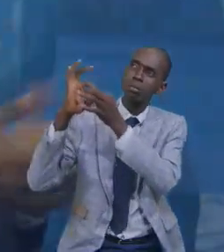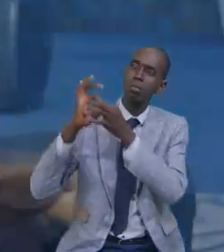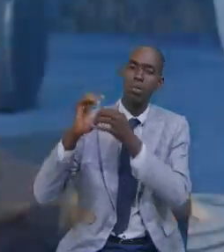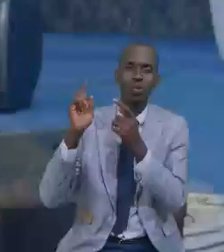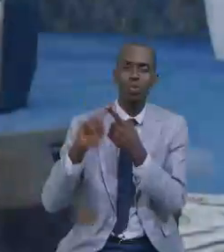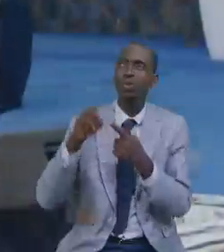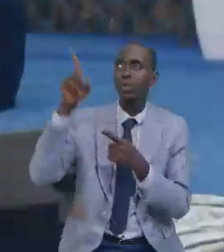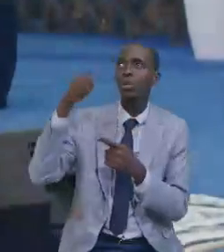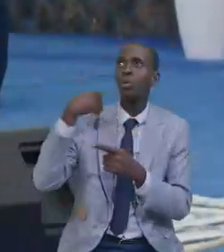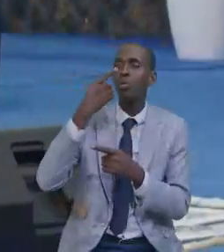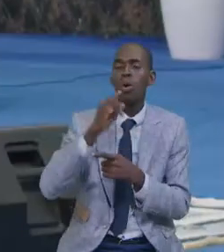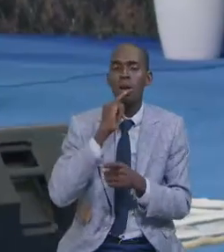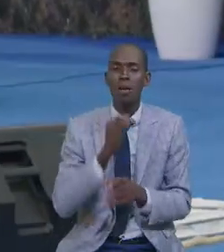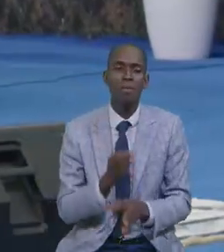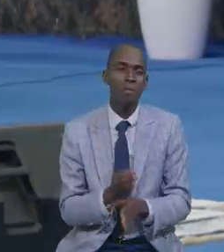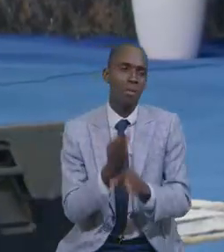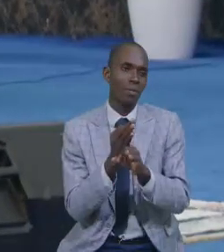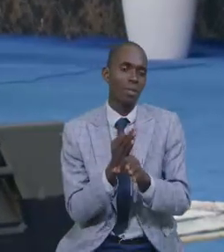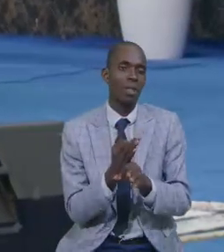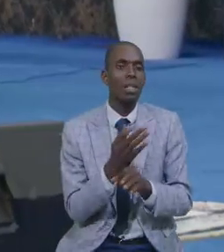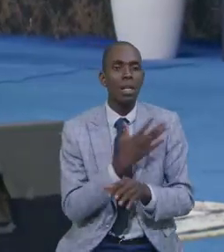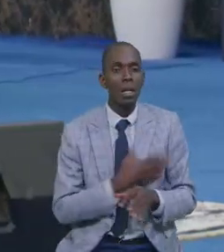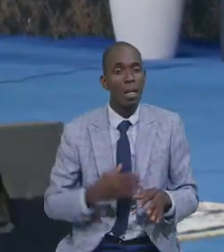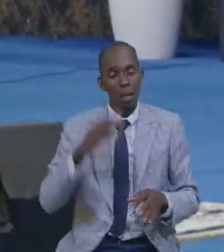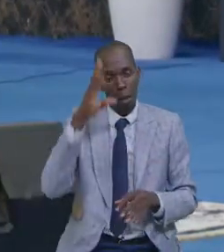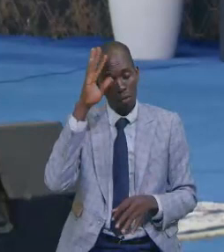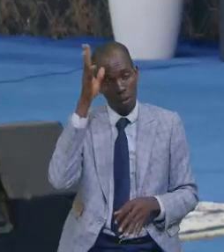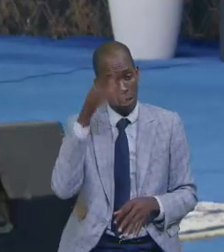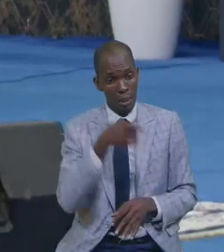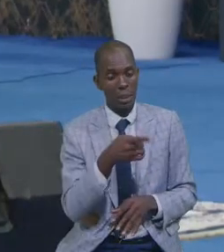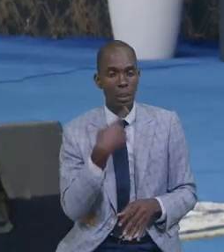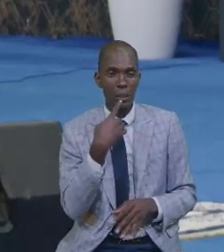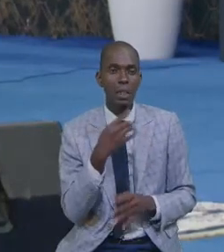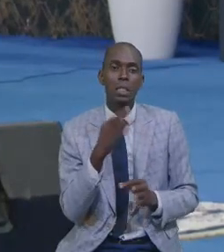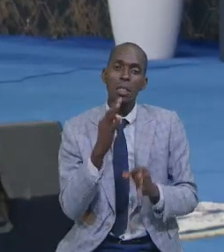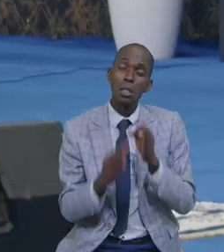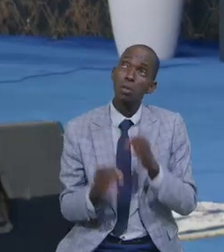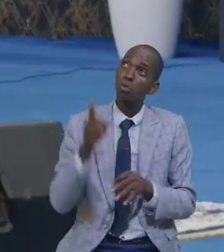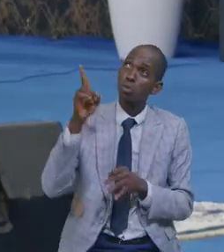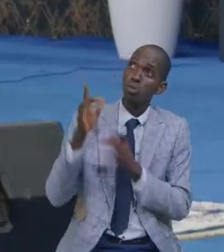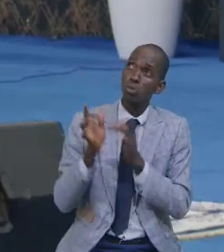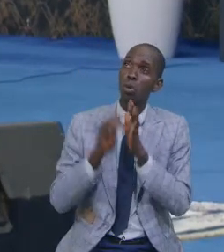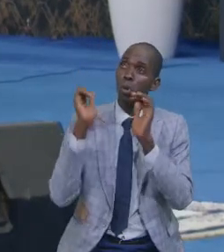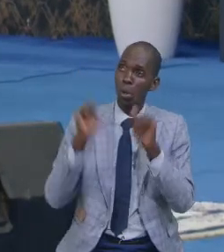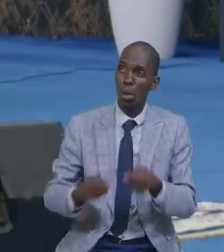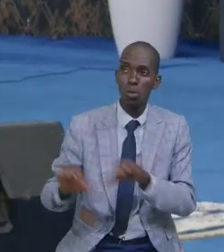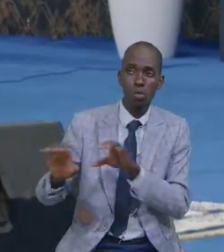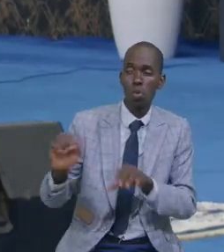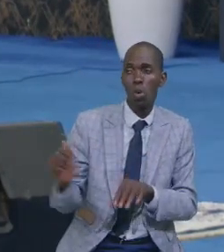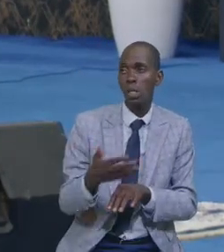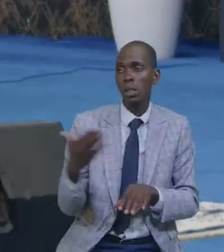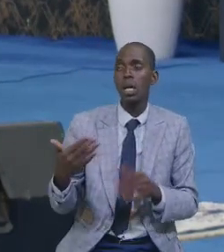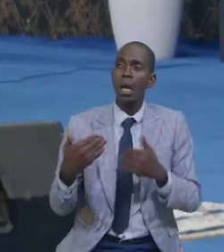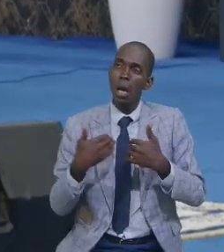if thou canst do anything, have compassion on us and